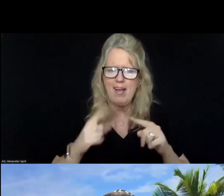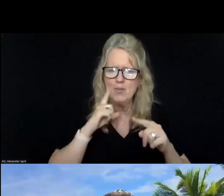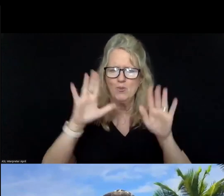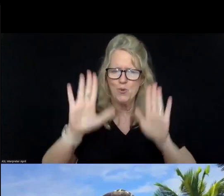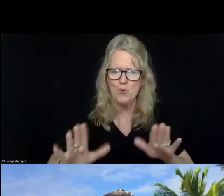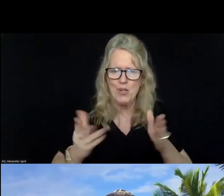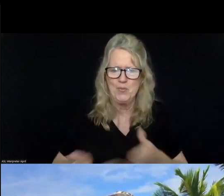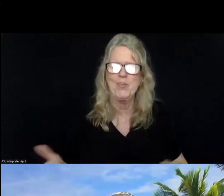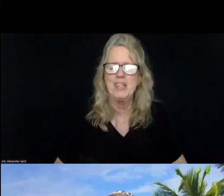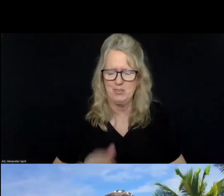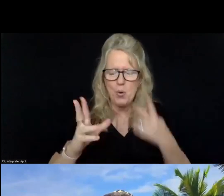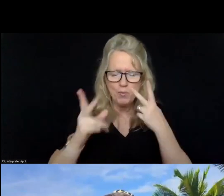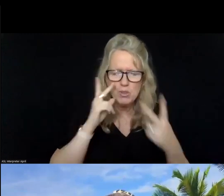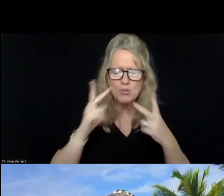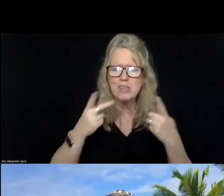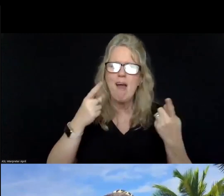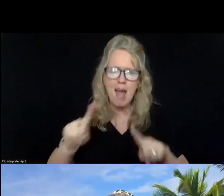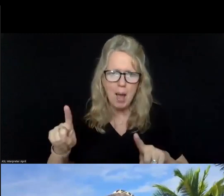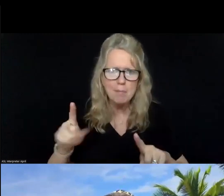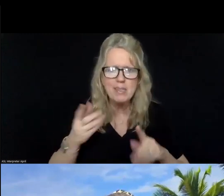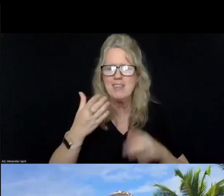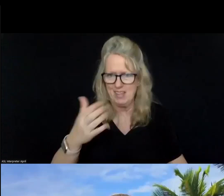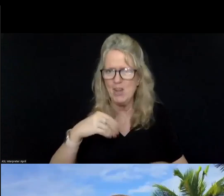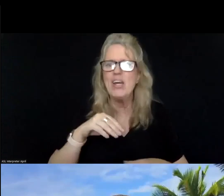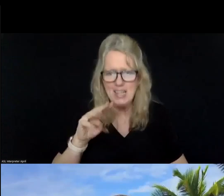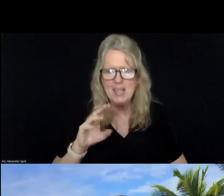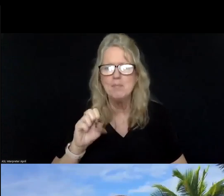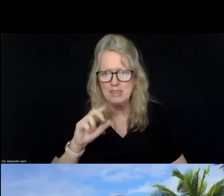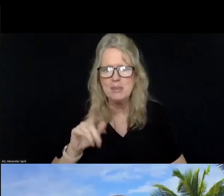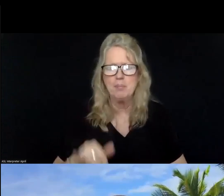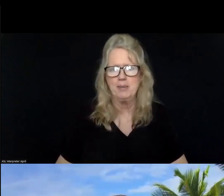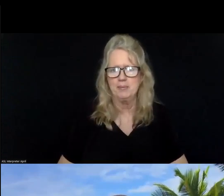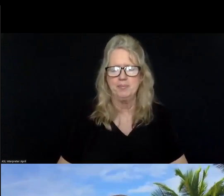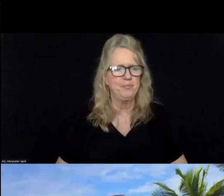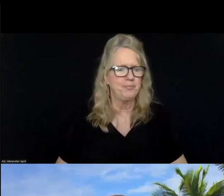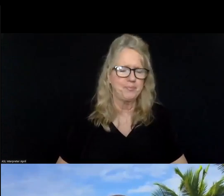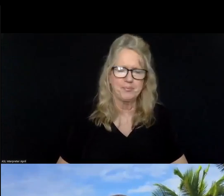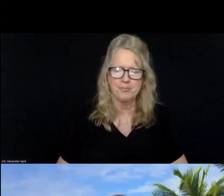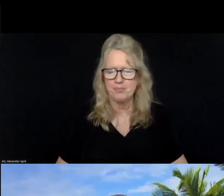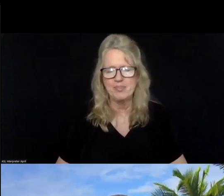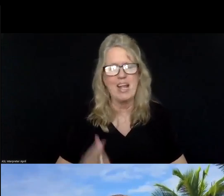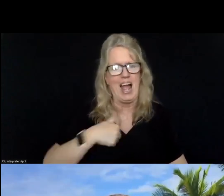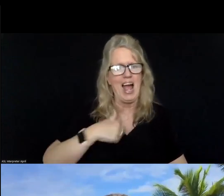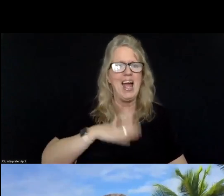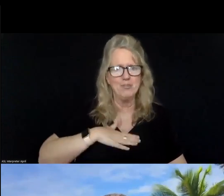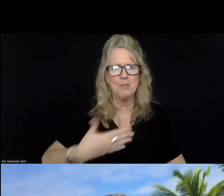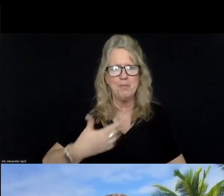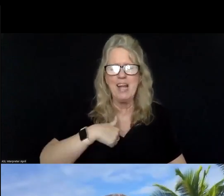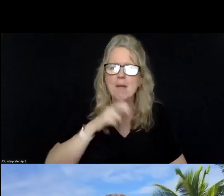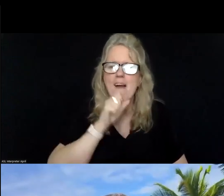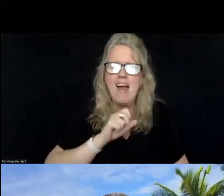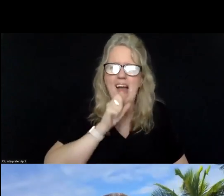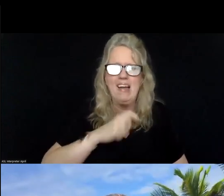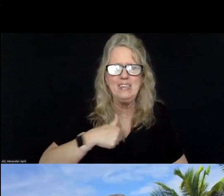things that you're seeing happening there in Mississippi. I I have to admit, I'm at that age now